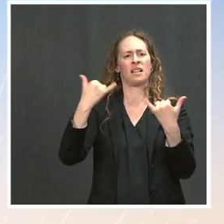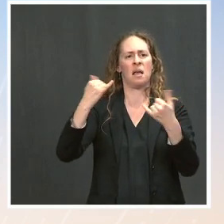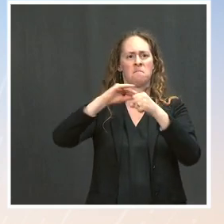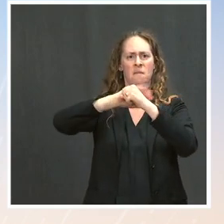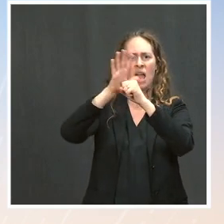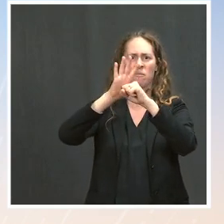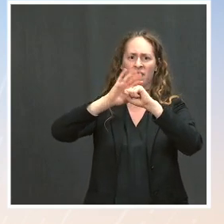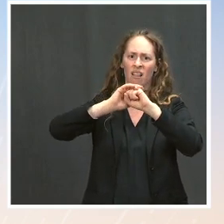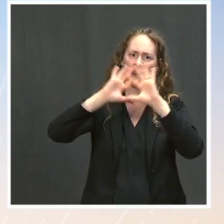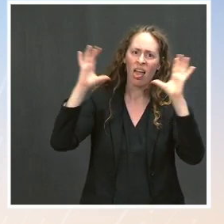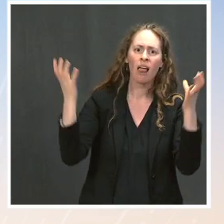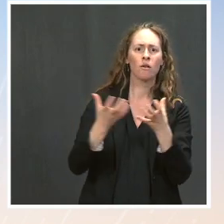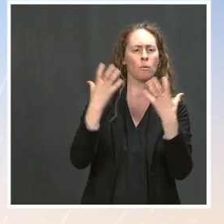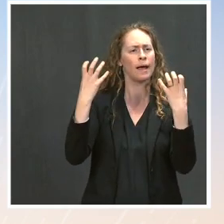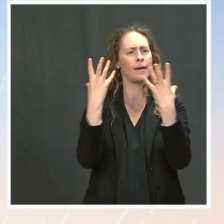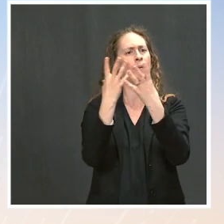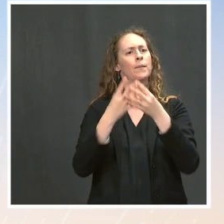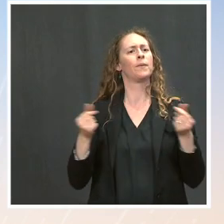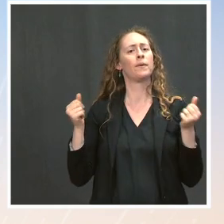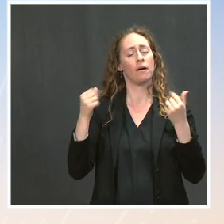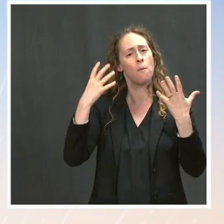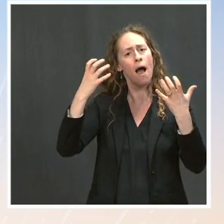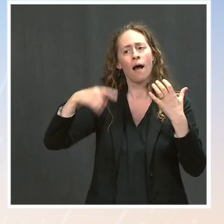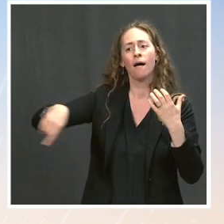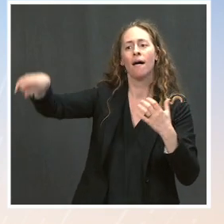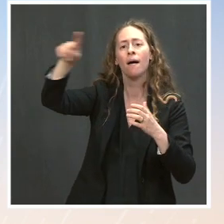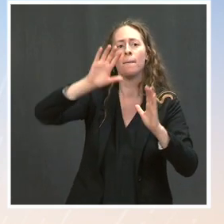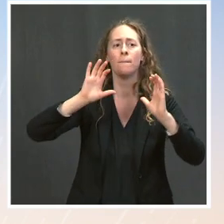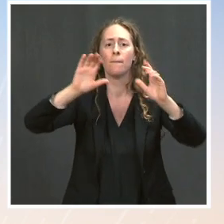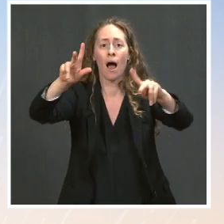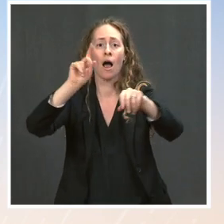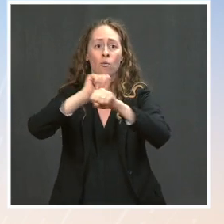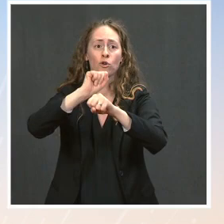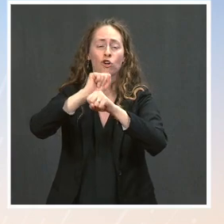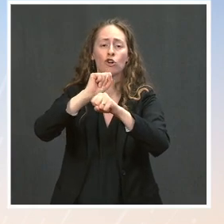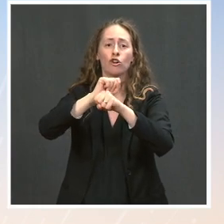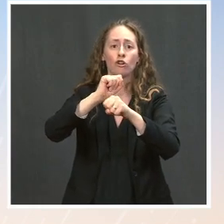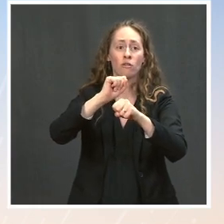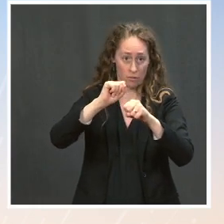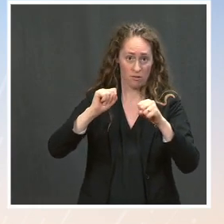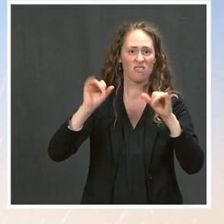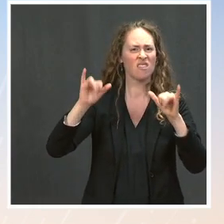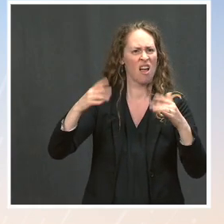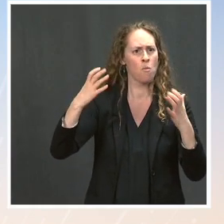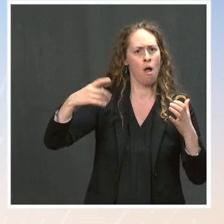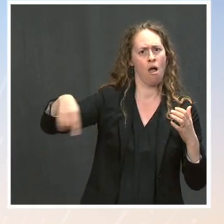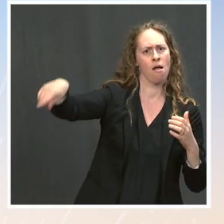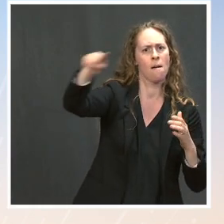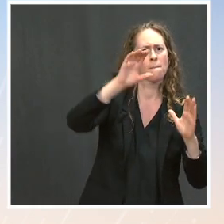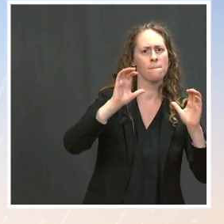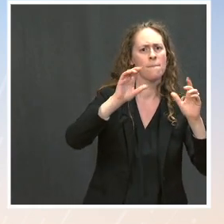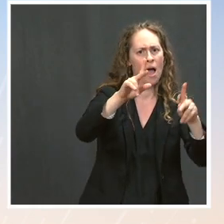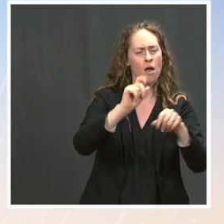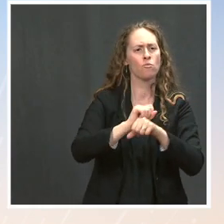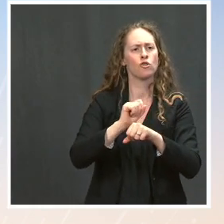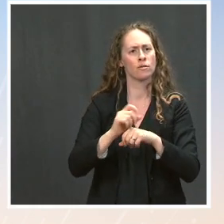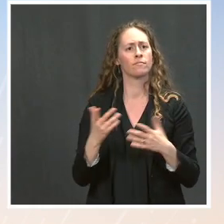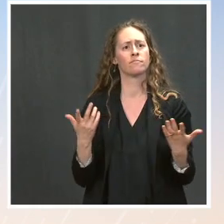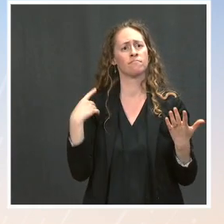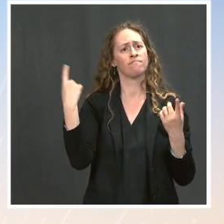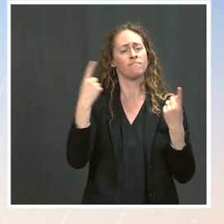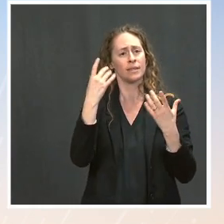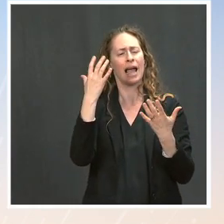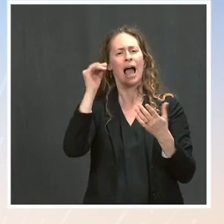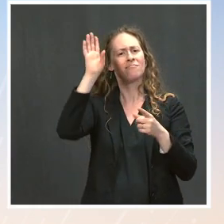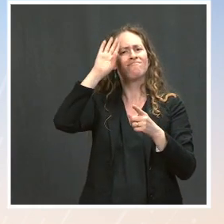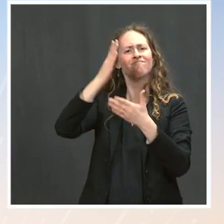Americans back to work. Which is obviously connected to ending the pandemic. And you know, you see this vaccine hesitancy among Republicans. You